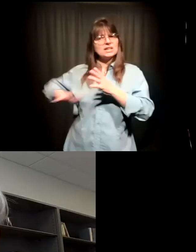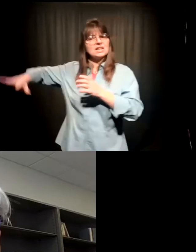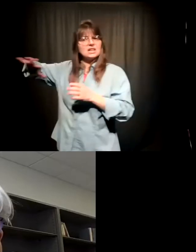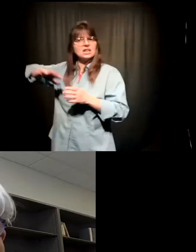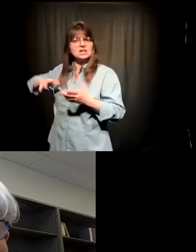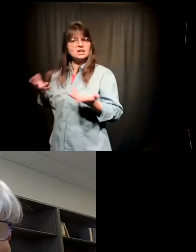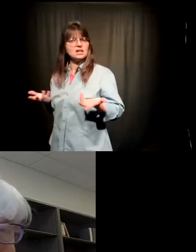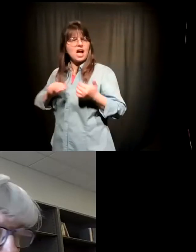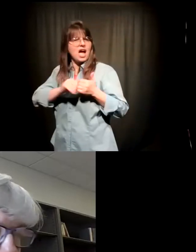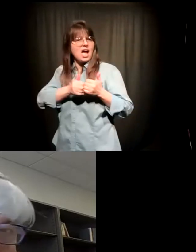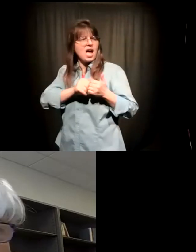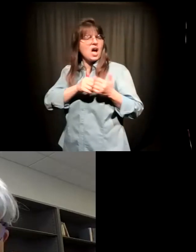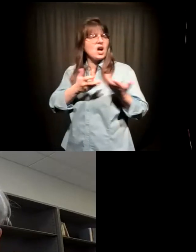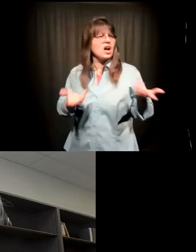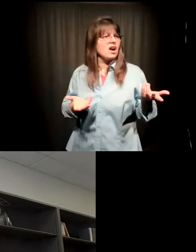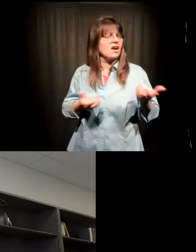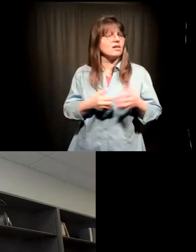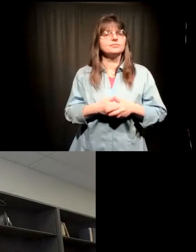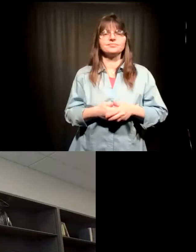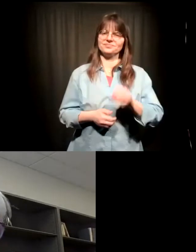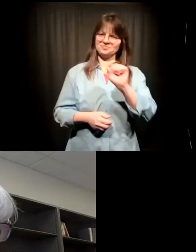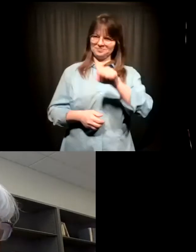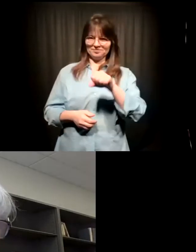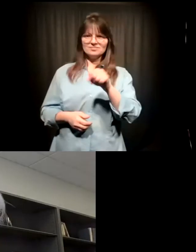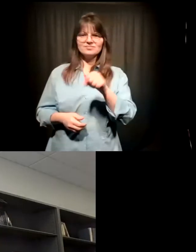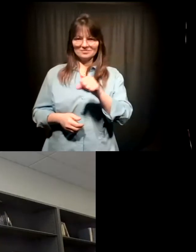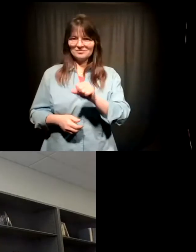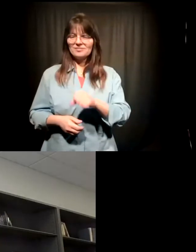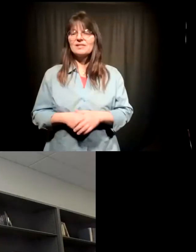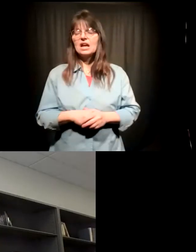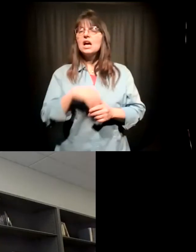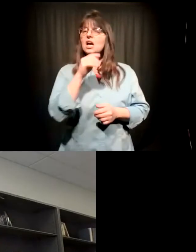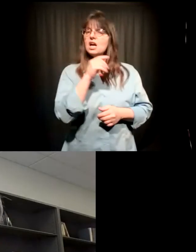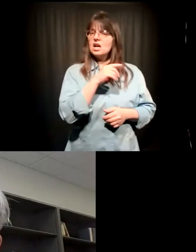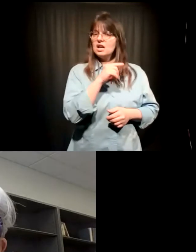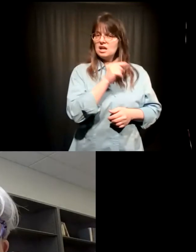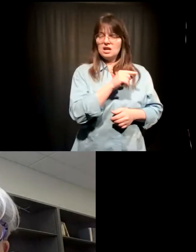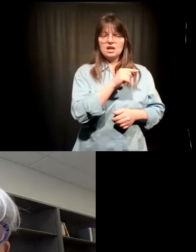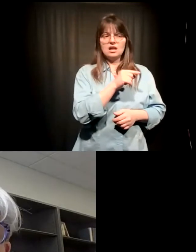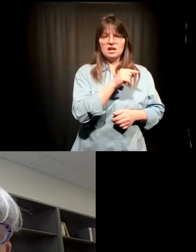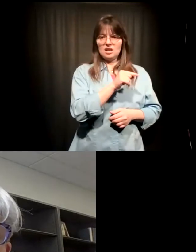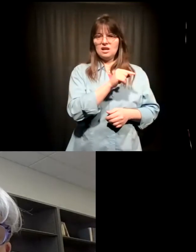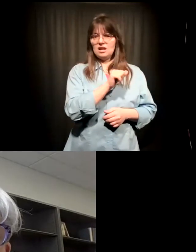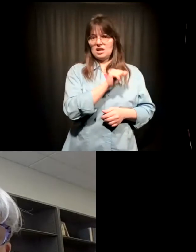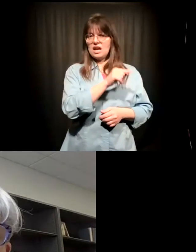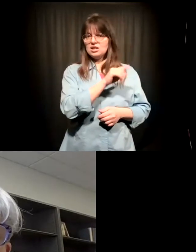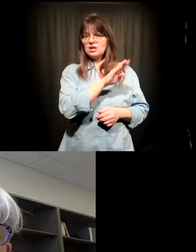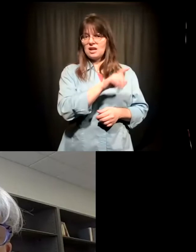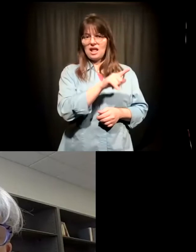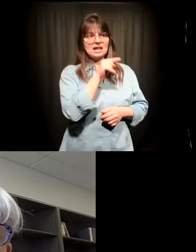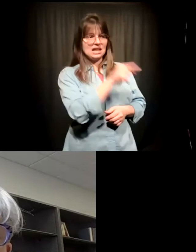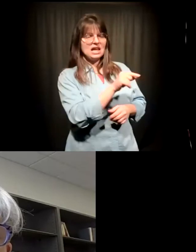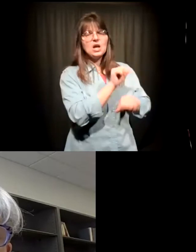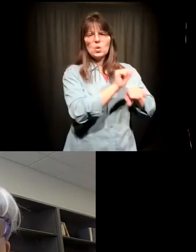Yeah, Bell mostly worked he mostly worked to train